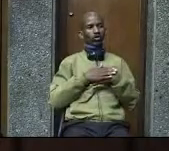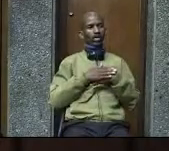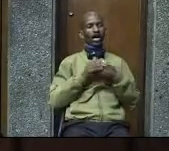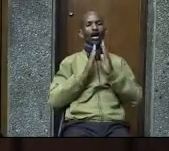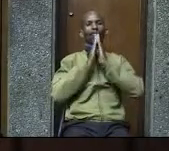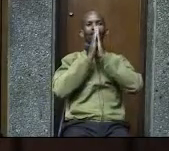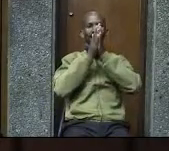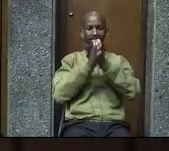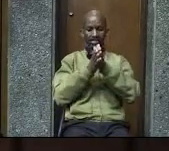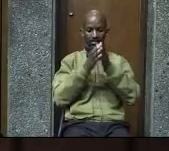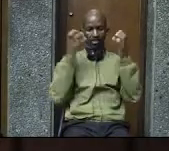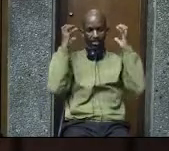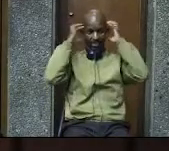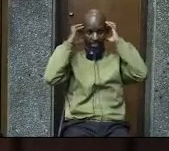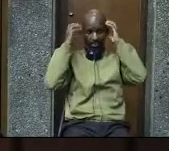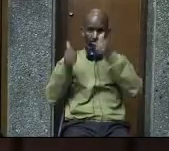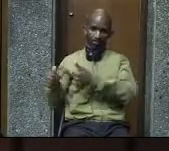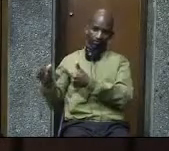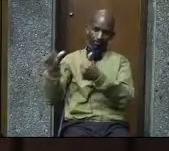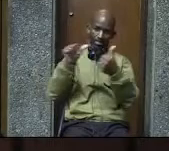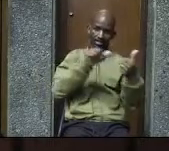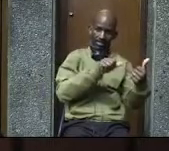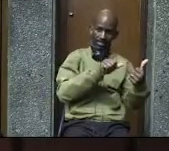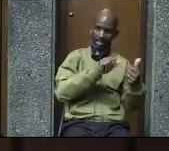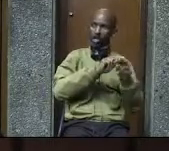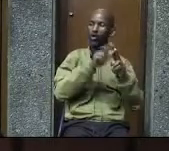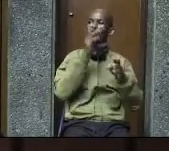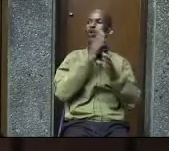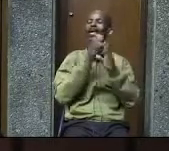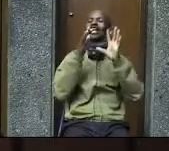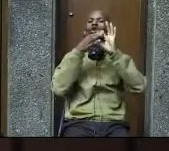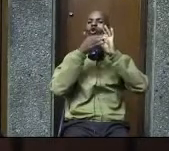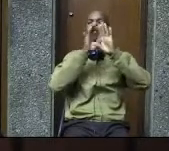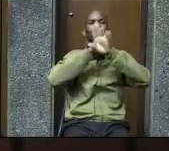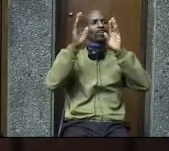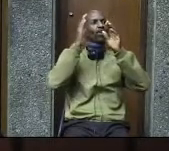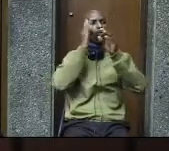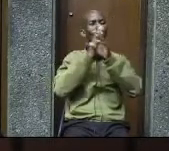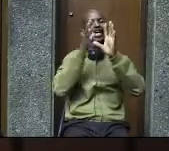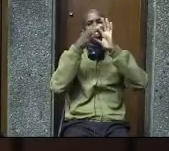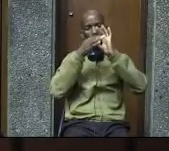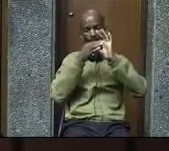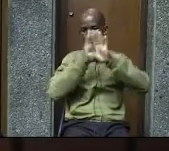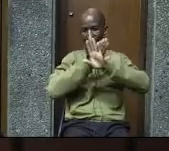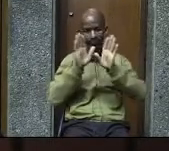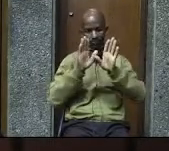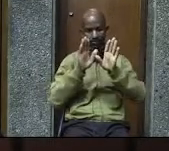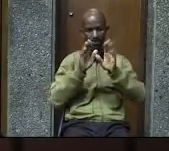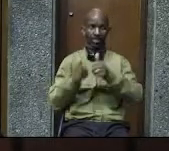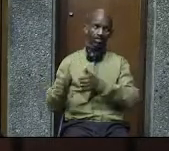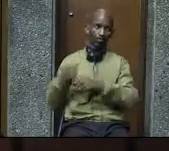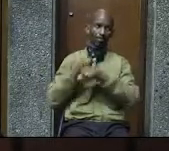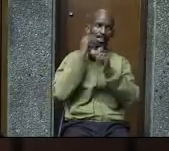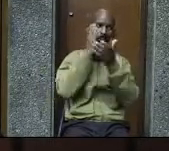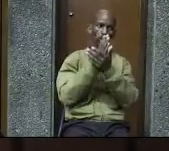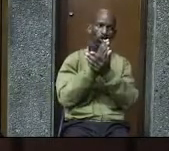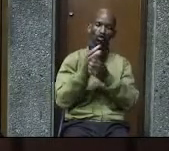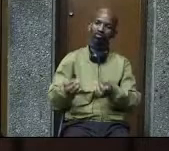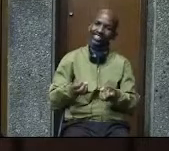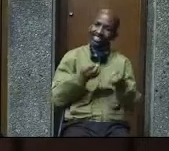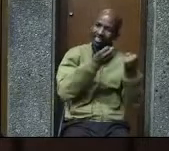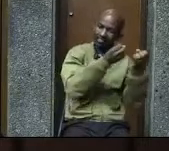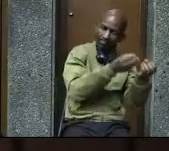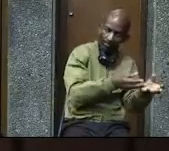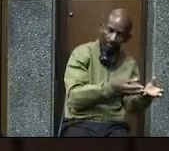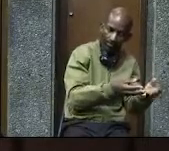gore ntho tsena di kgutlele morago gore ha e no sebetsa ko ha it will not work when you take it home just make sure that